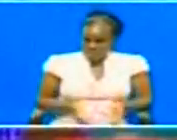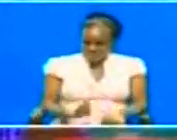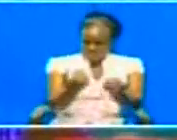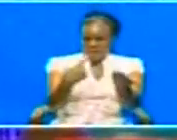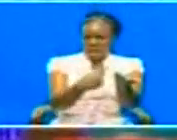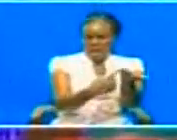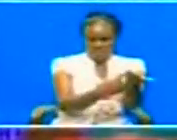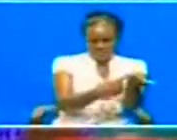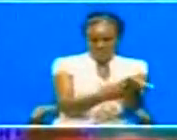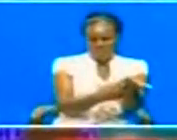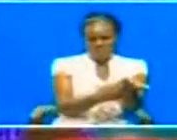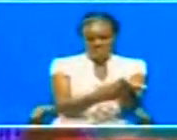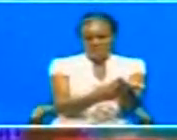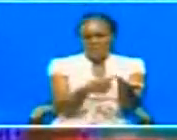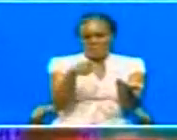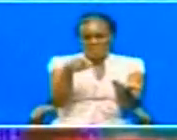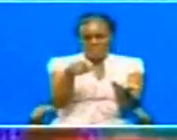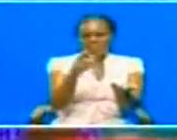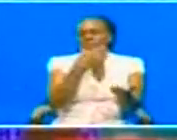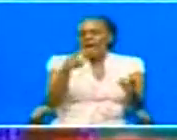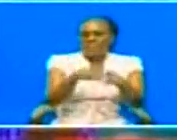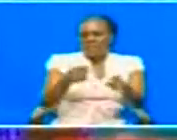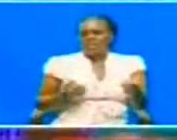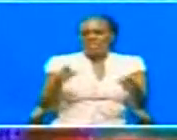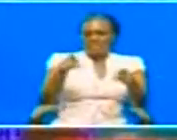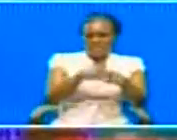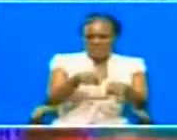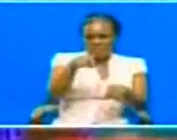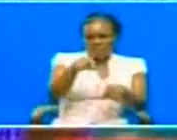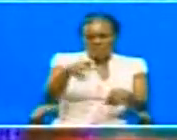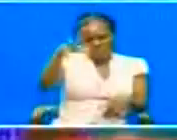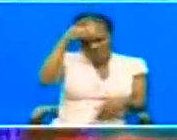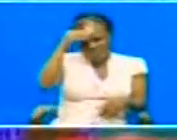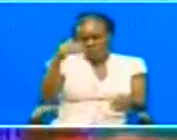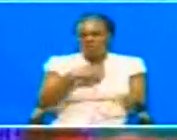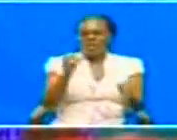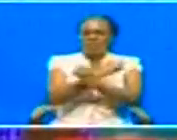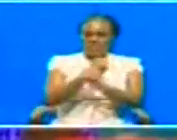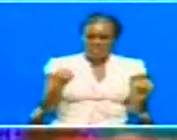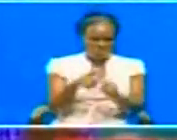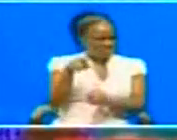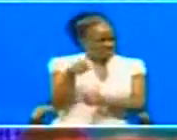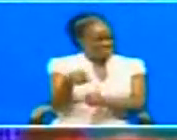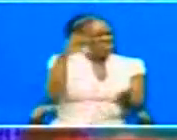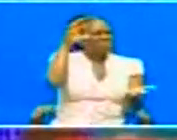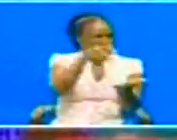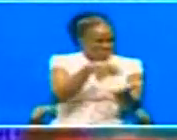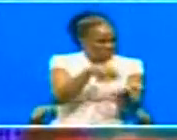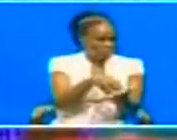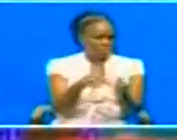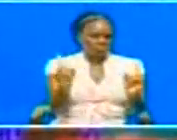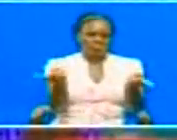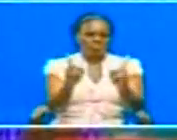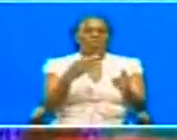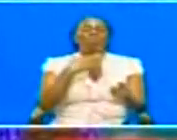with albinism, the rest of the brothers and sisters don't even get an education. And it's really the situation. So we don't